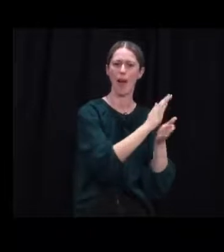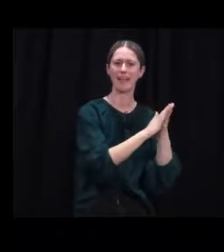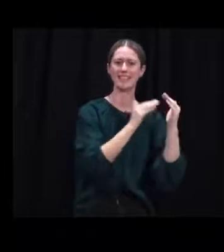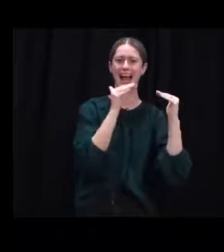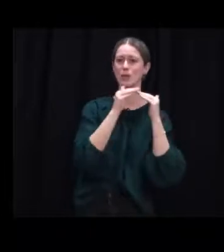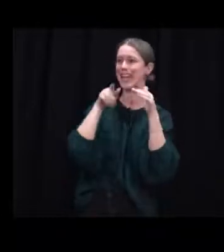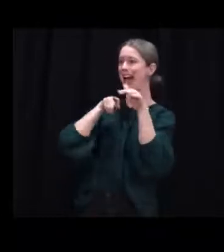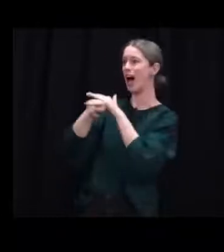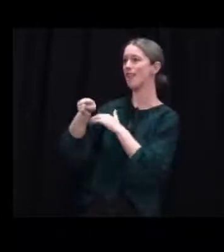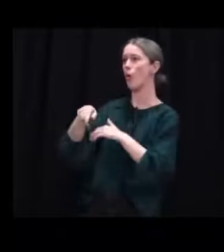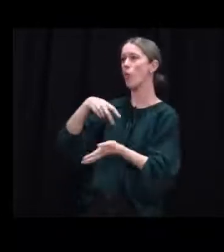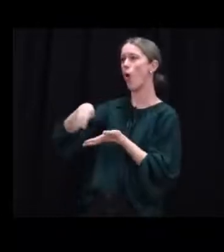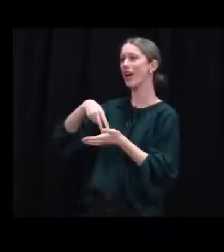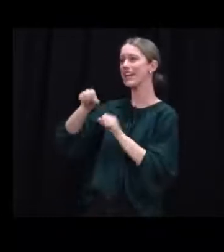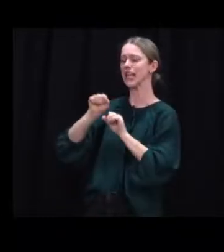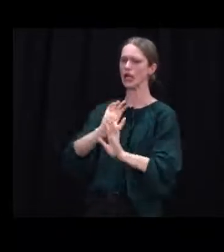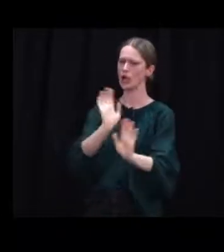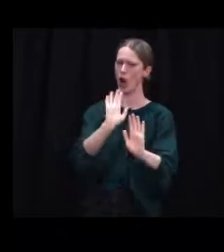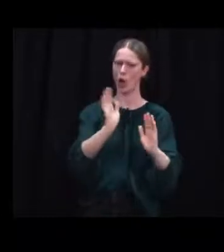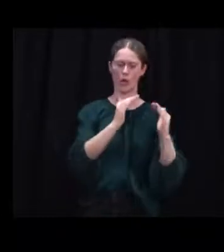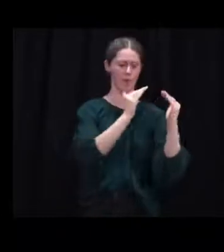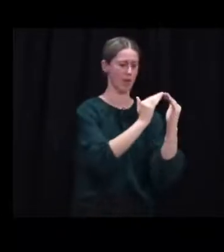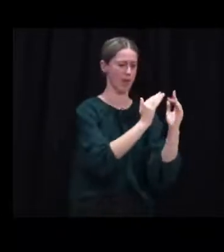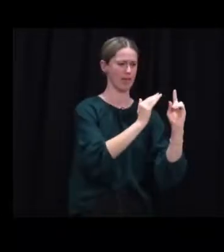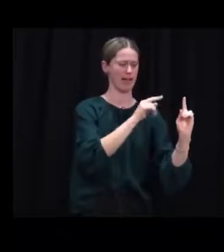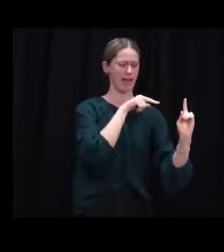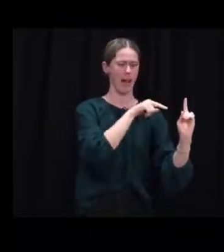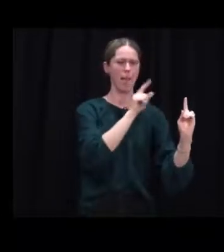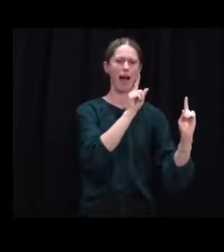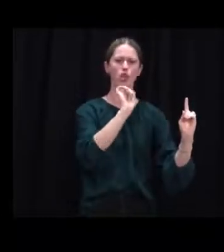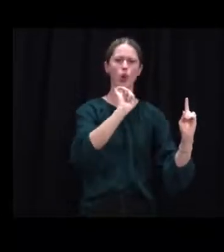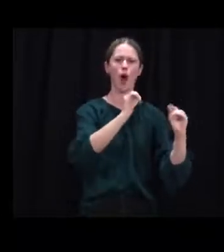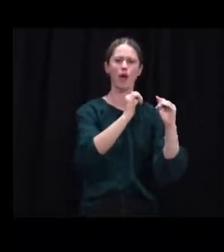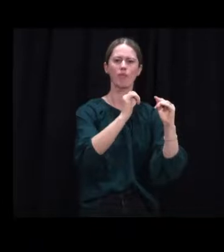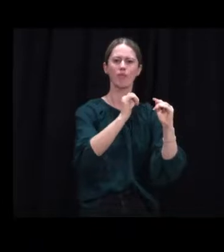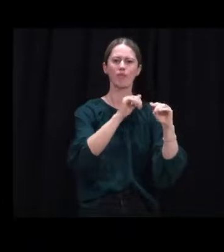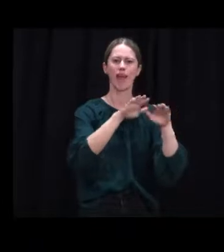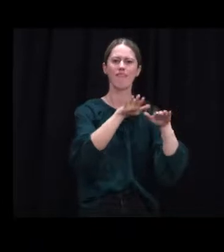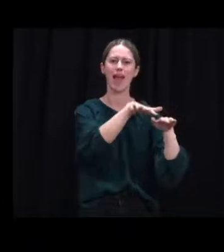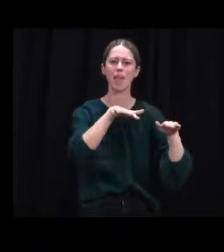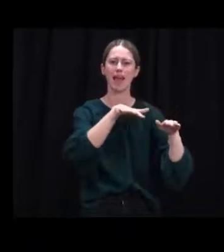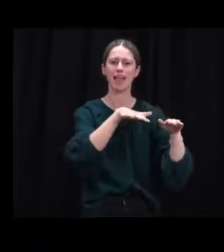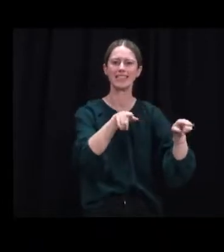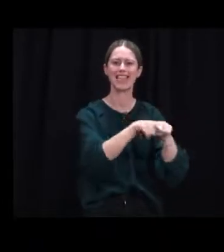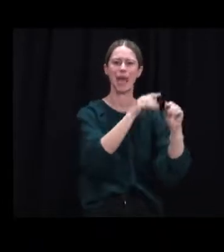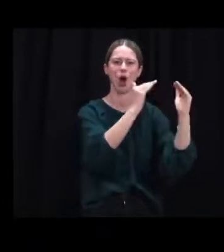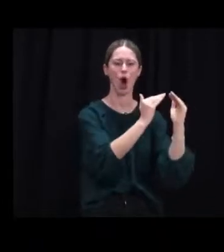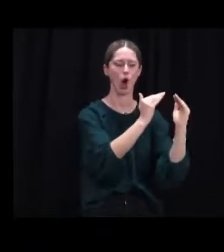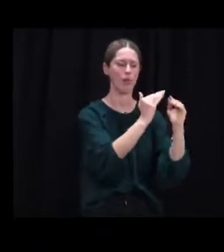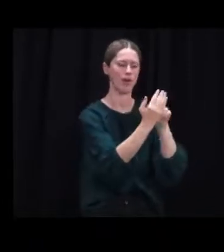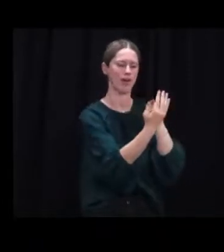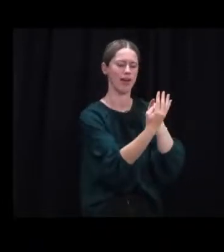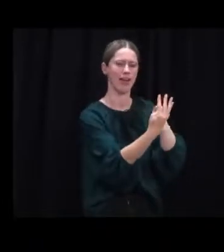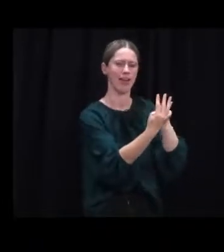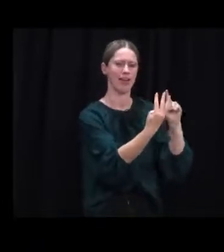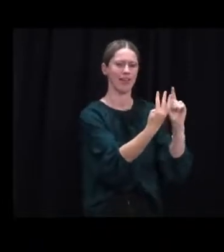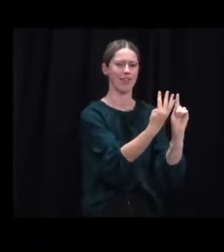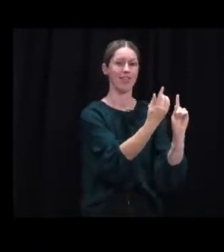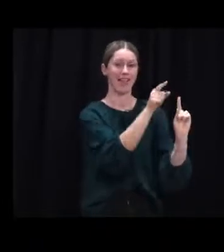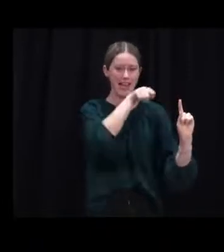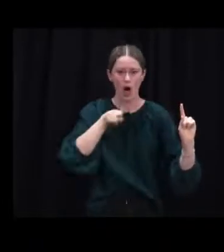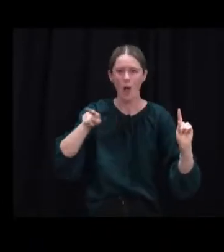known case or who has been at a place of interest should be at home, and you cannot leave your property to exercise. However, household